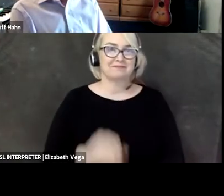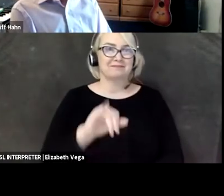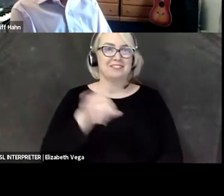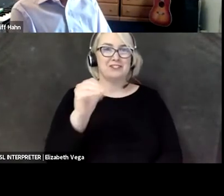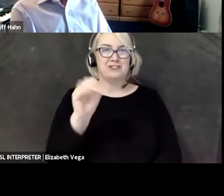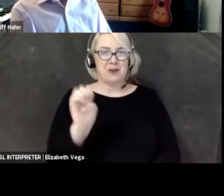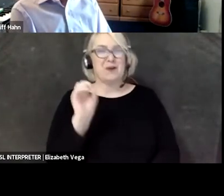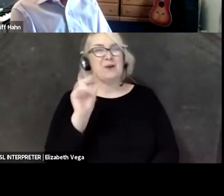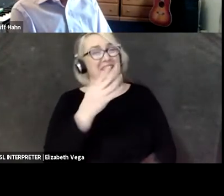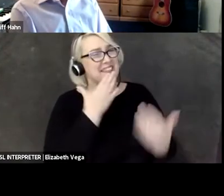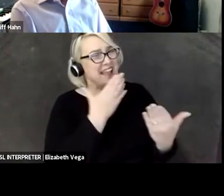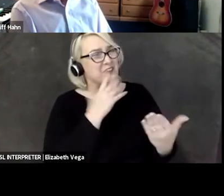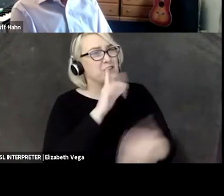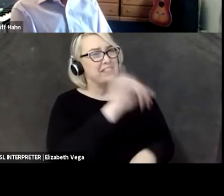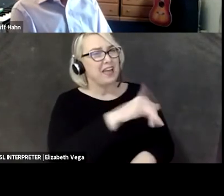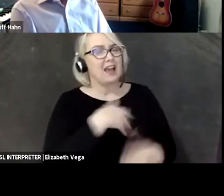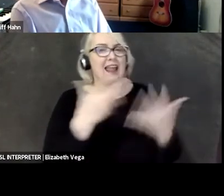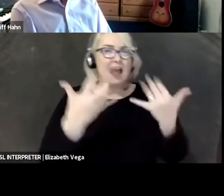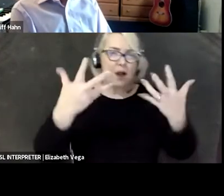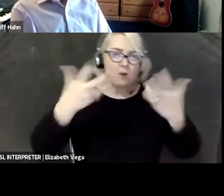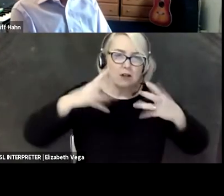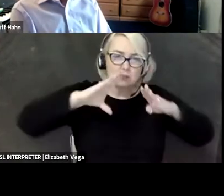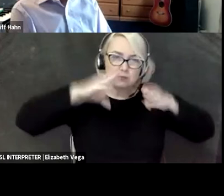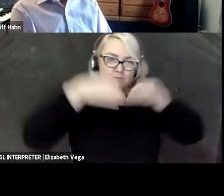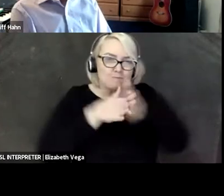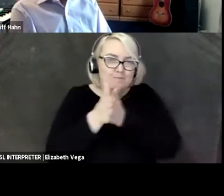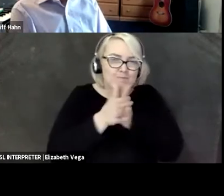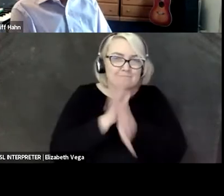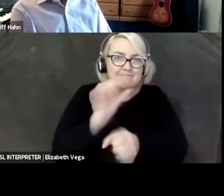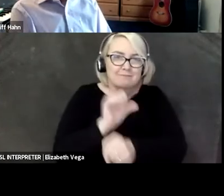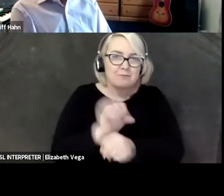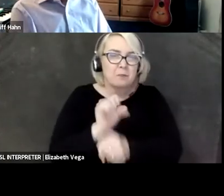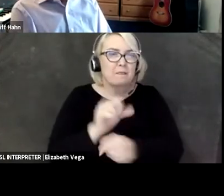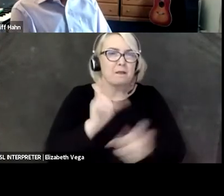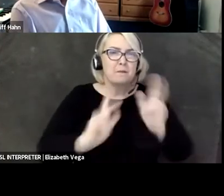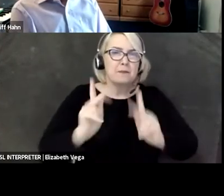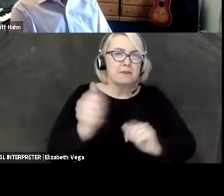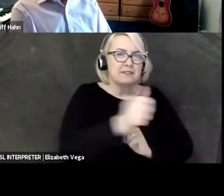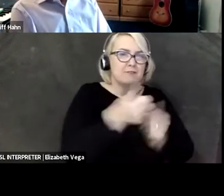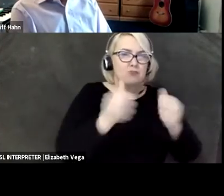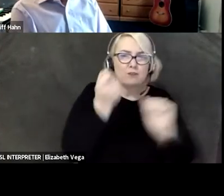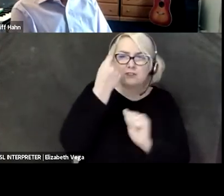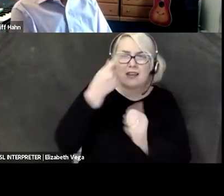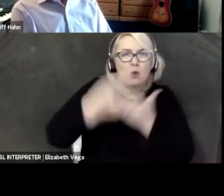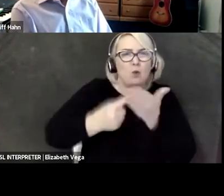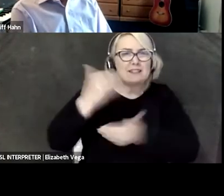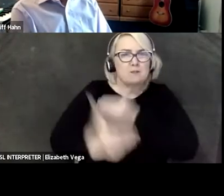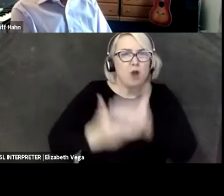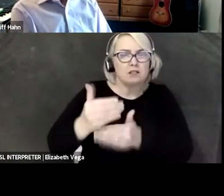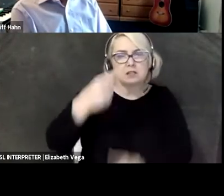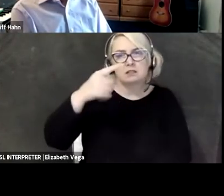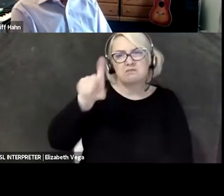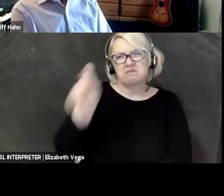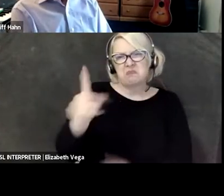now. So for the folks that are trying to understand what the process is like, Michelle and Cliff, can you together answer